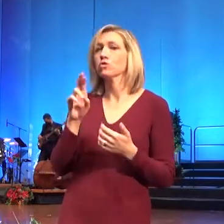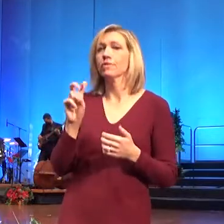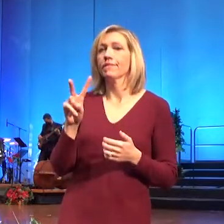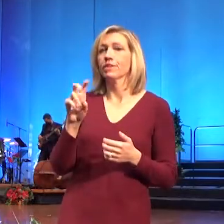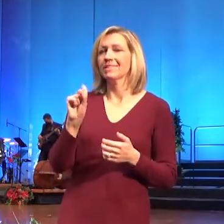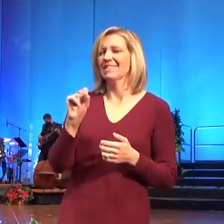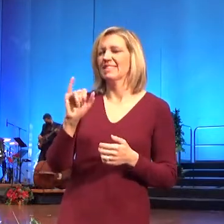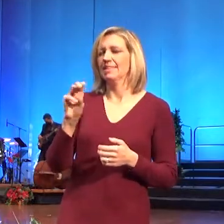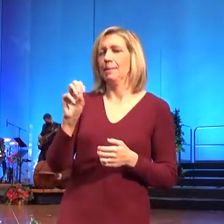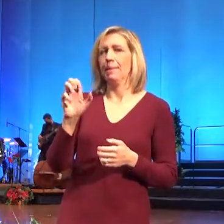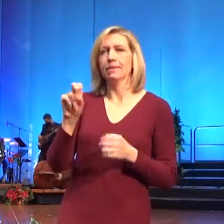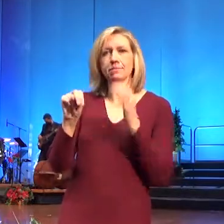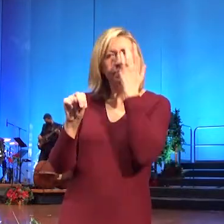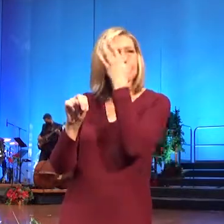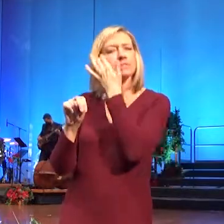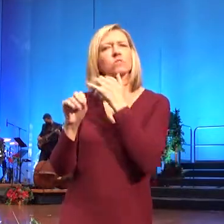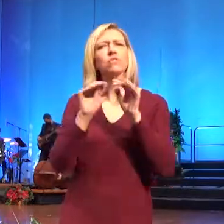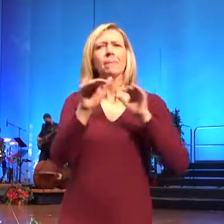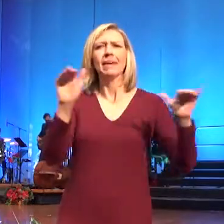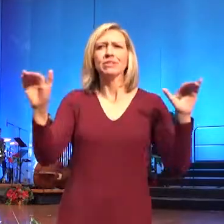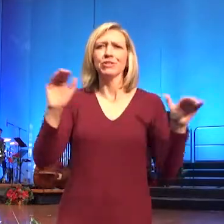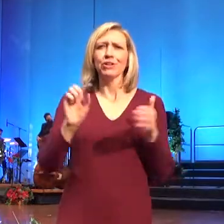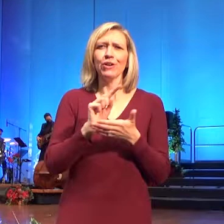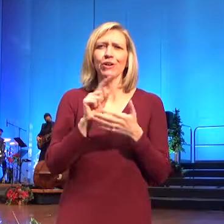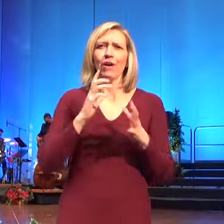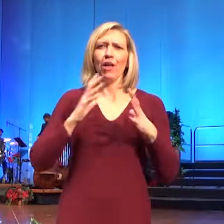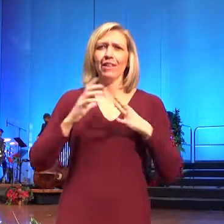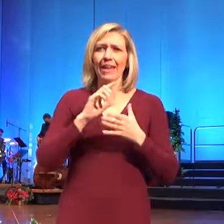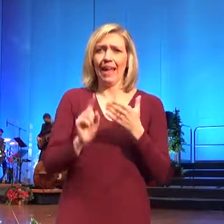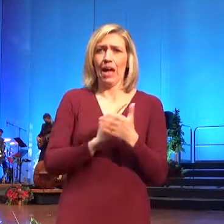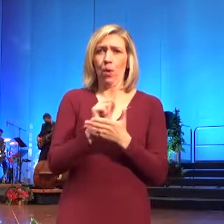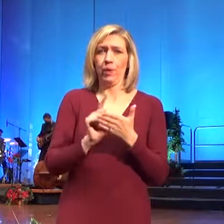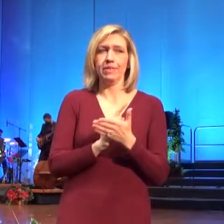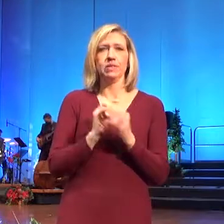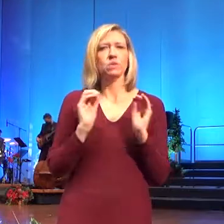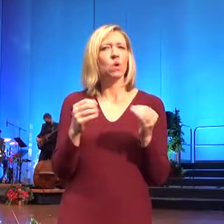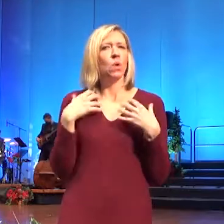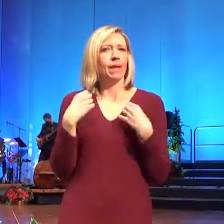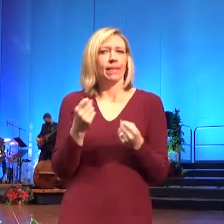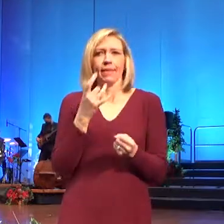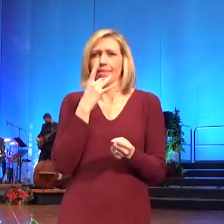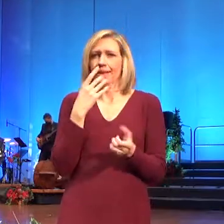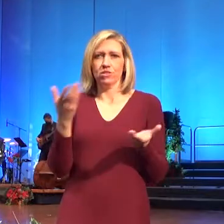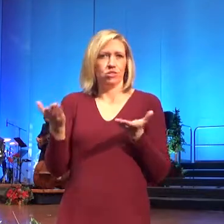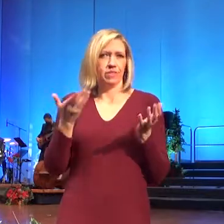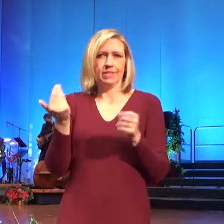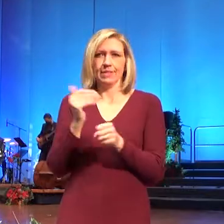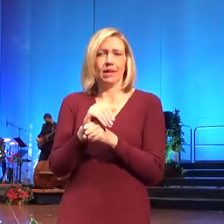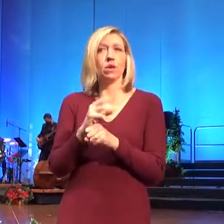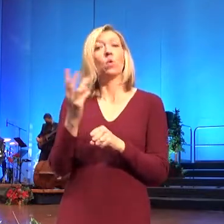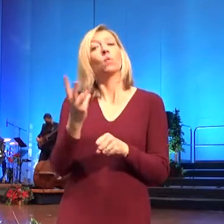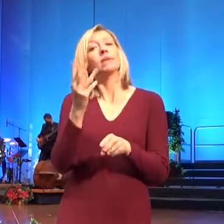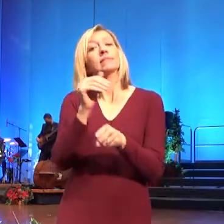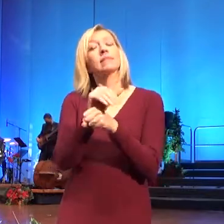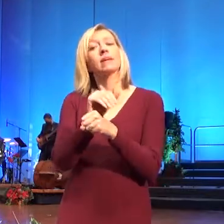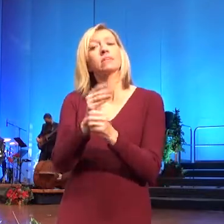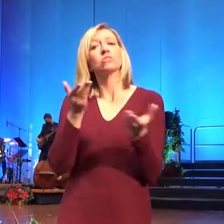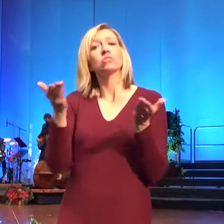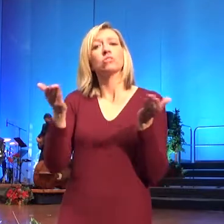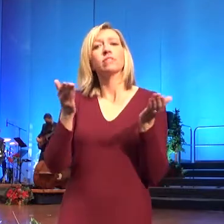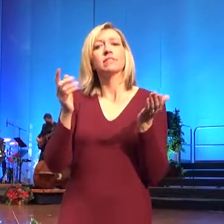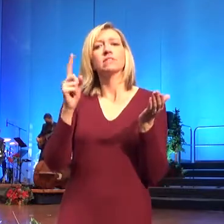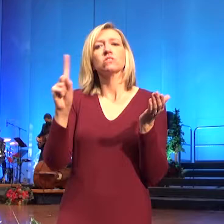Simon. Just a reminder, we're kind of in holiday hours this month, so there's no Healing Light service tonight, and our Wednesday night services will just